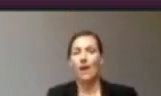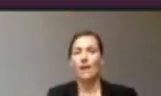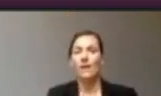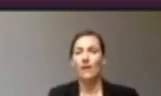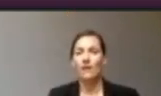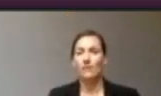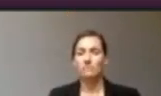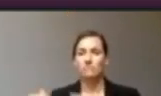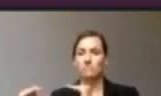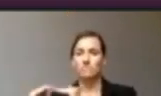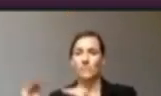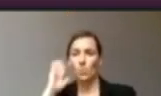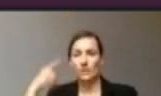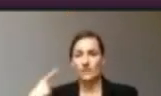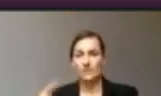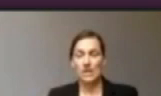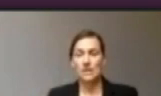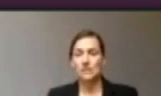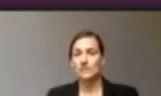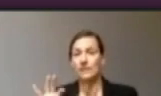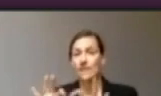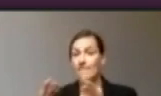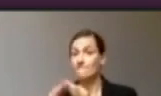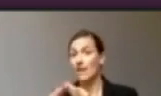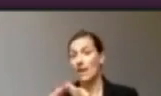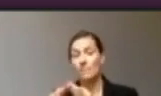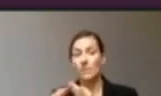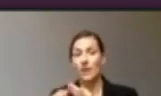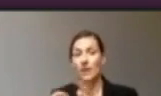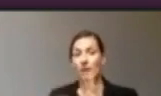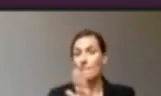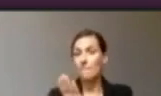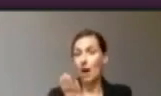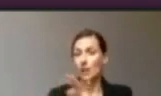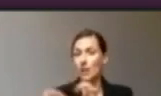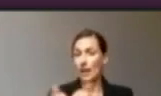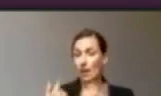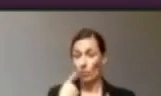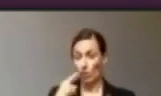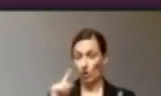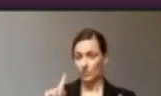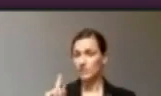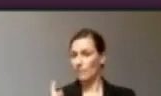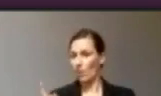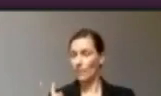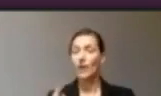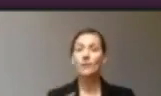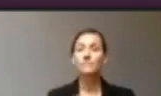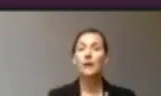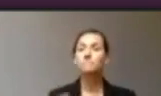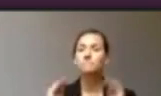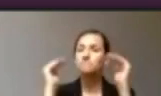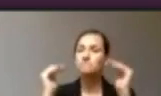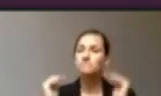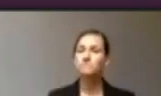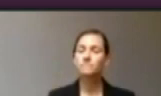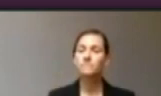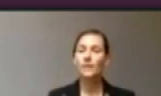about the family checkup model and how this program actually works in just a moment. So if we move to the next slide.